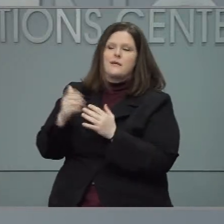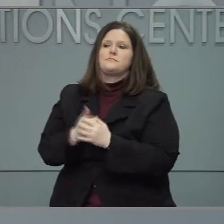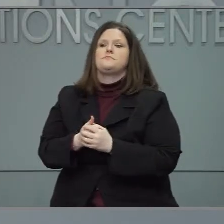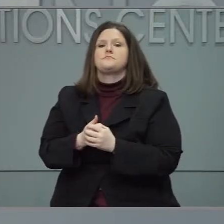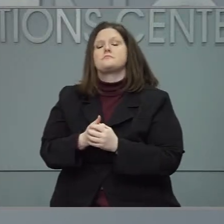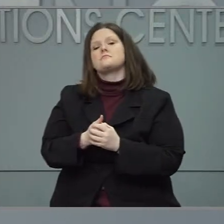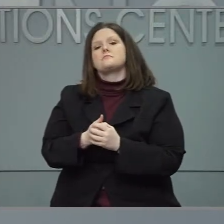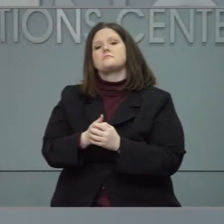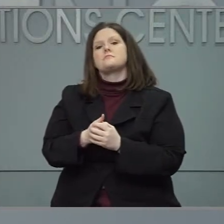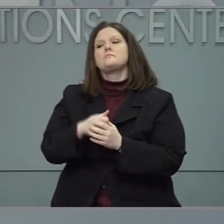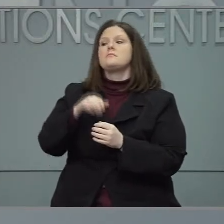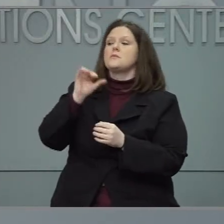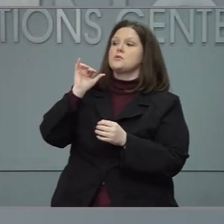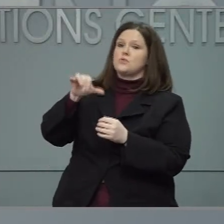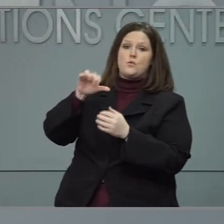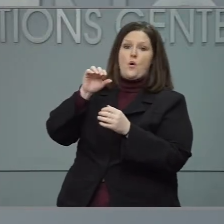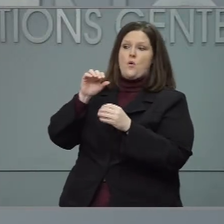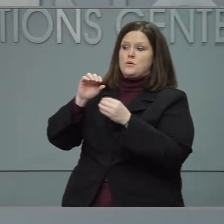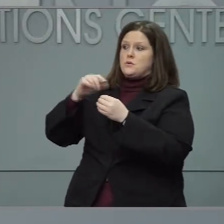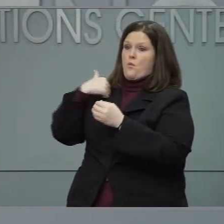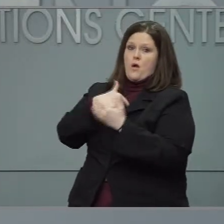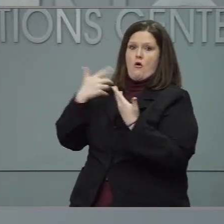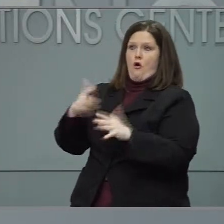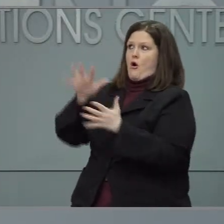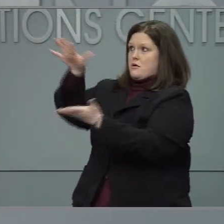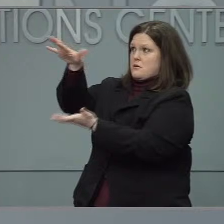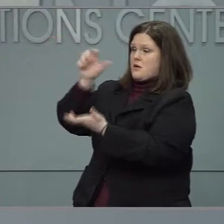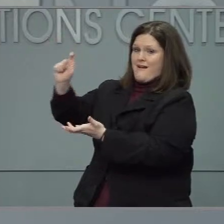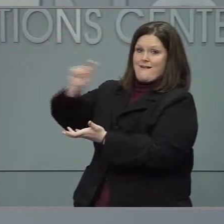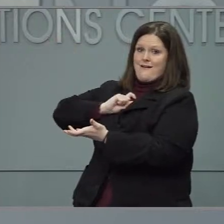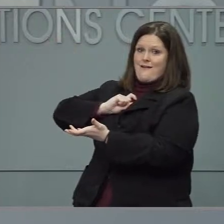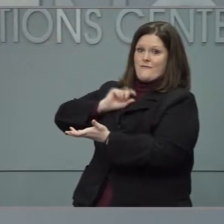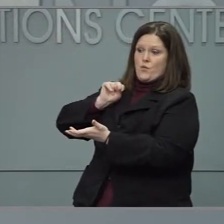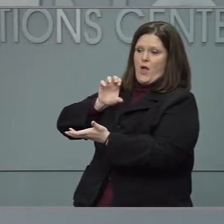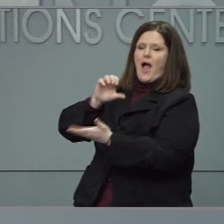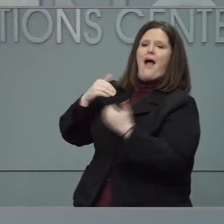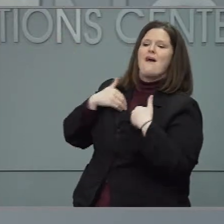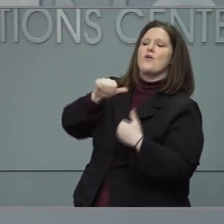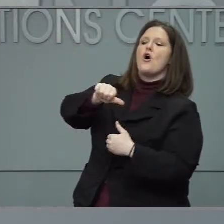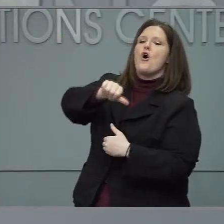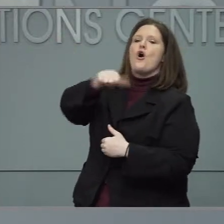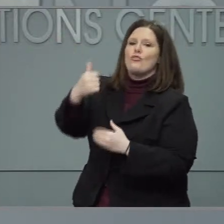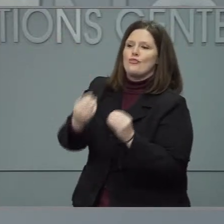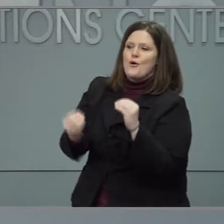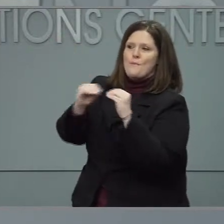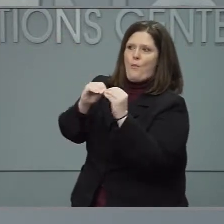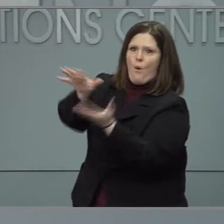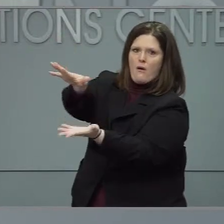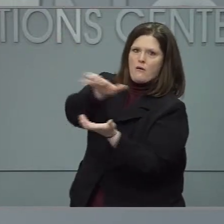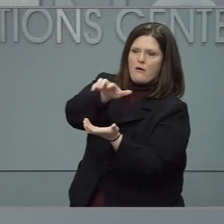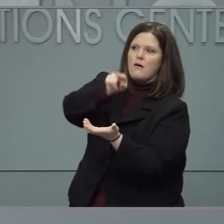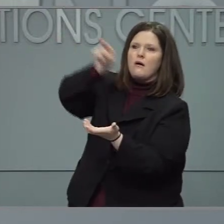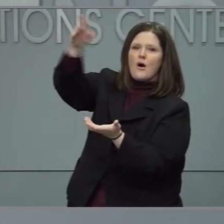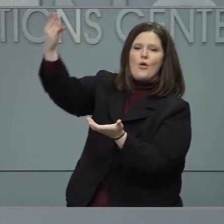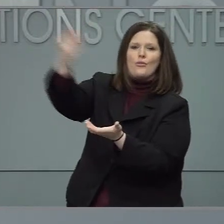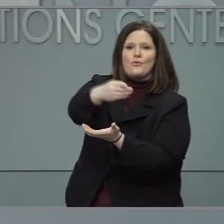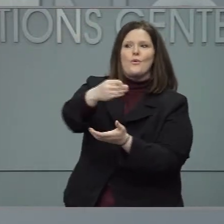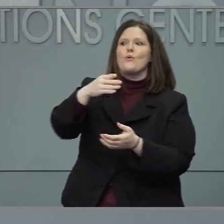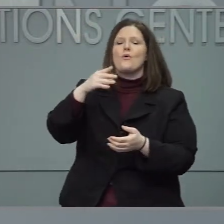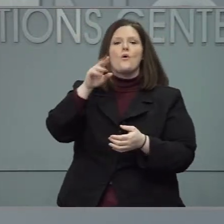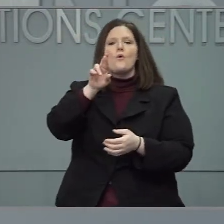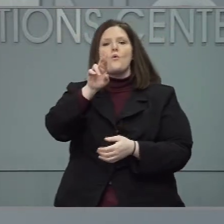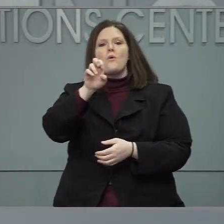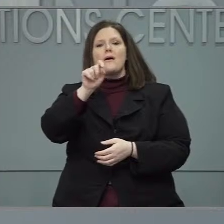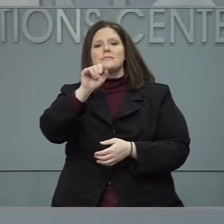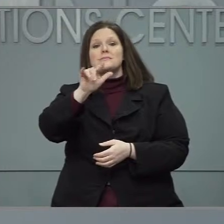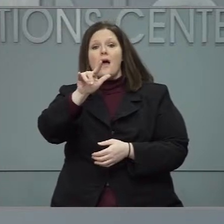to North Carolina that we then allocate out to providers, there are some additional doses coming into our state. They come through, for example, the